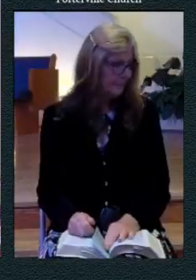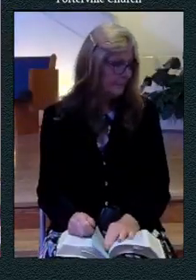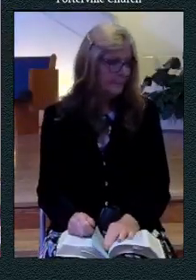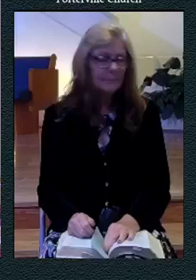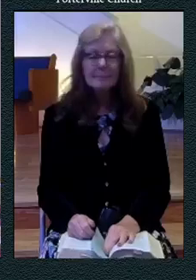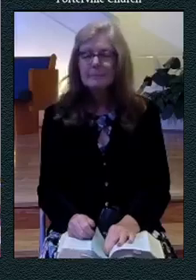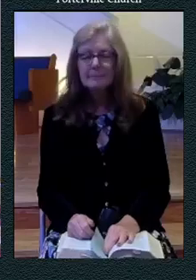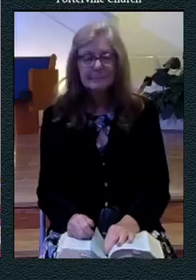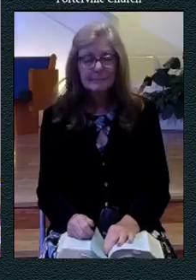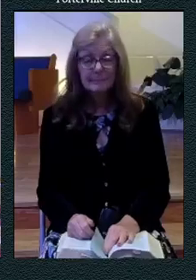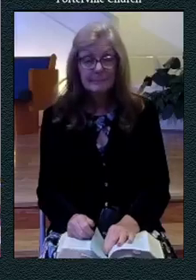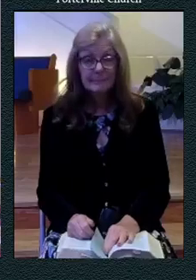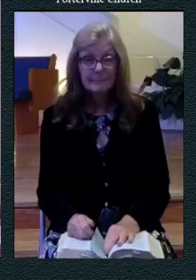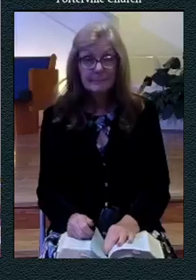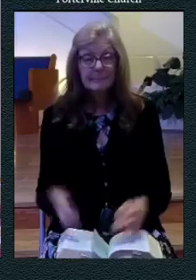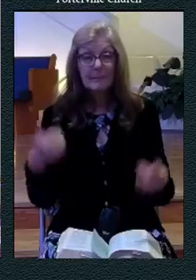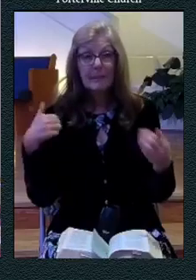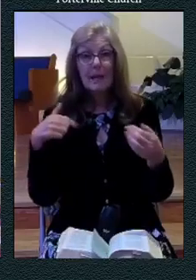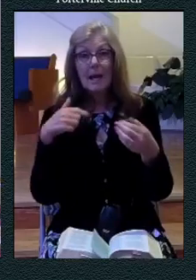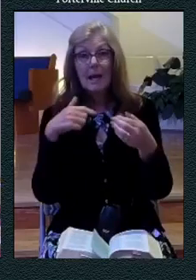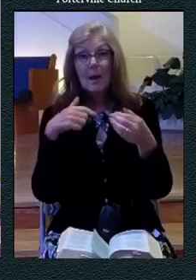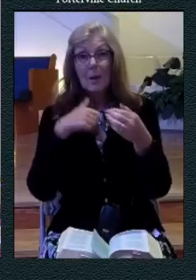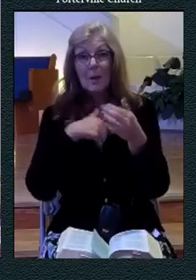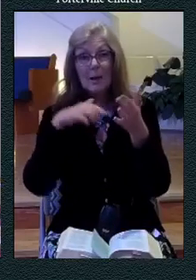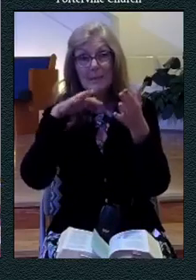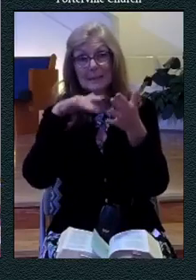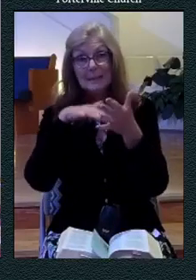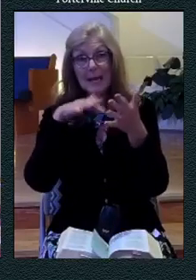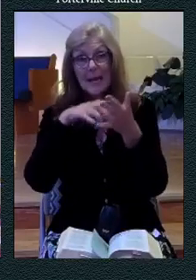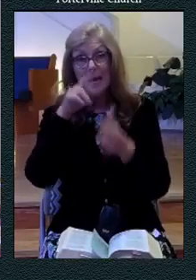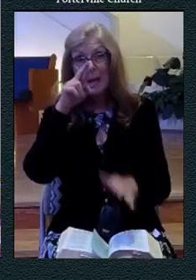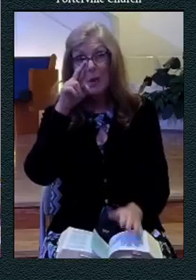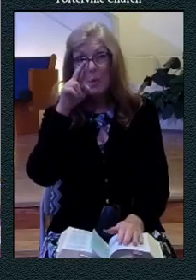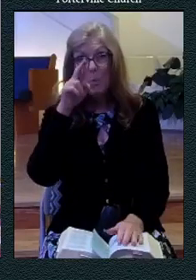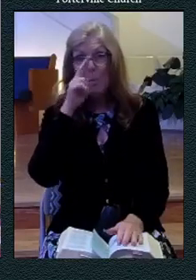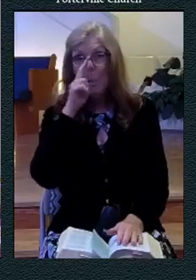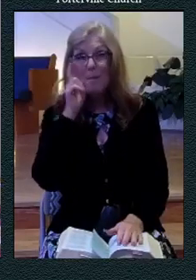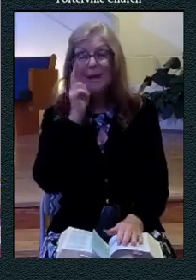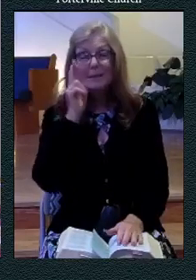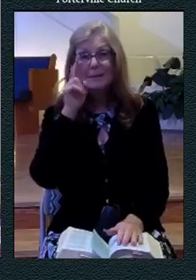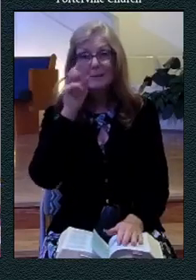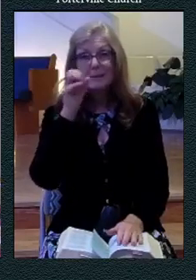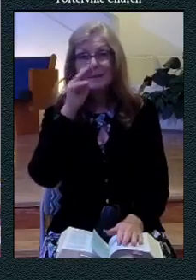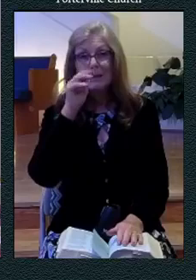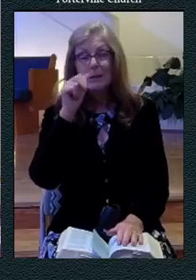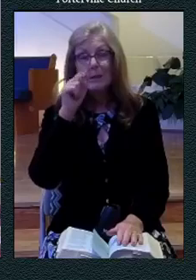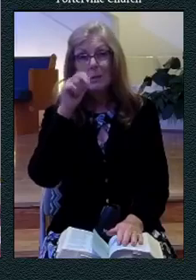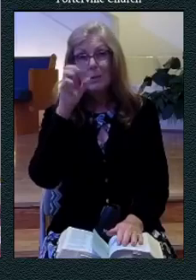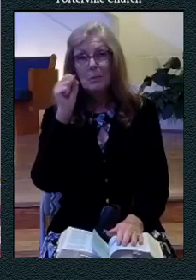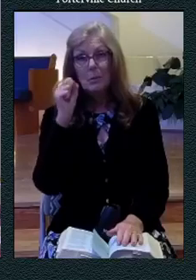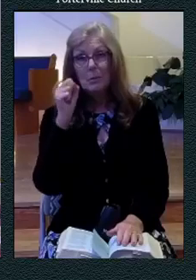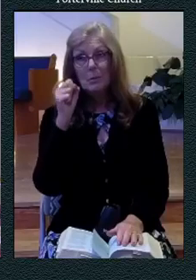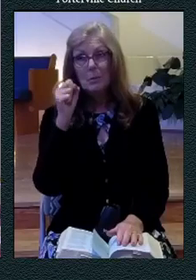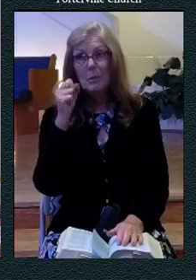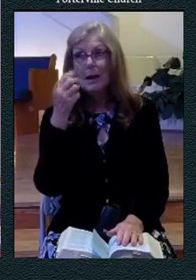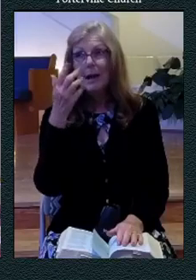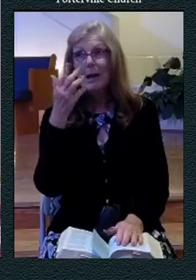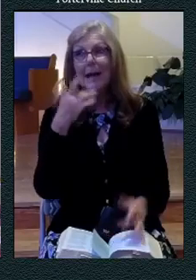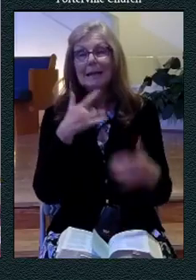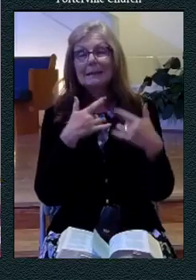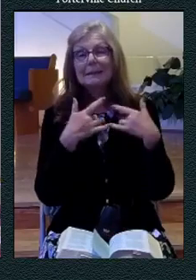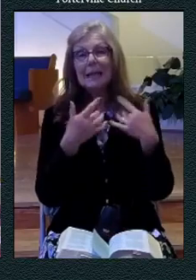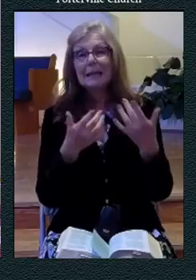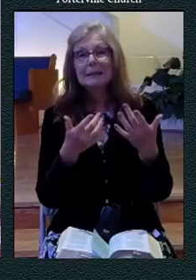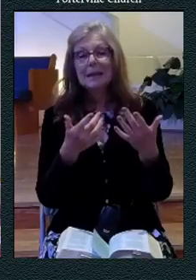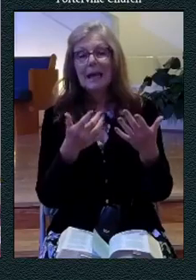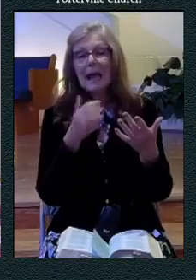So we've been working on this passage in Romans, and if you haven't figured it out already, I have this tendency. I don't just preach